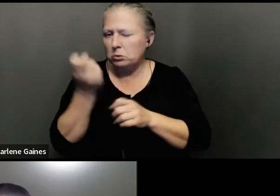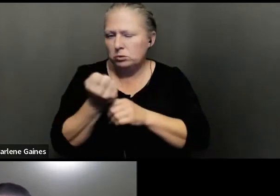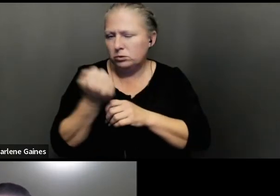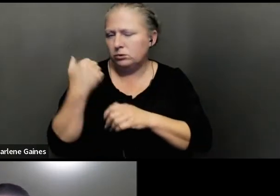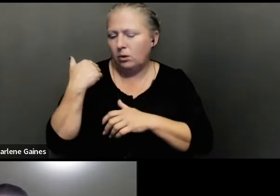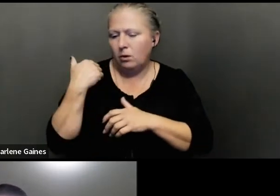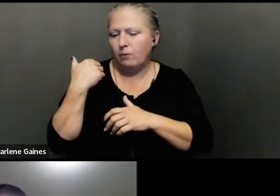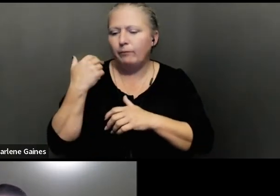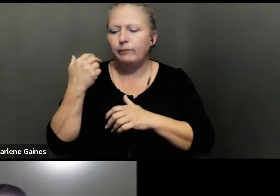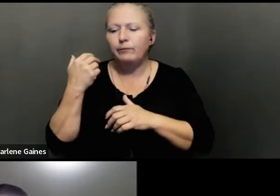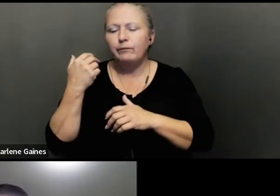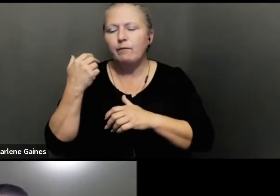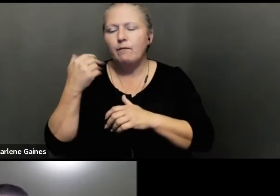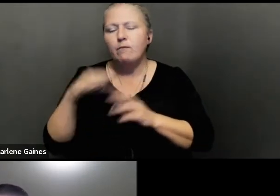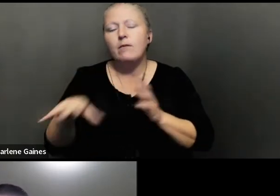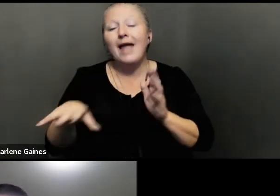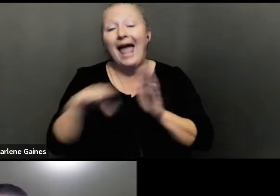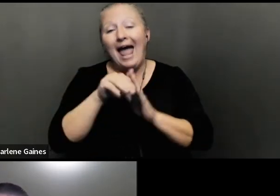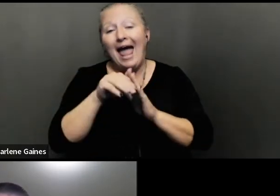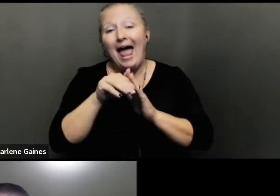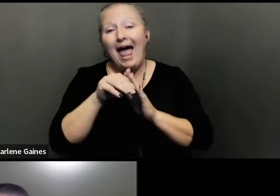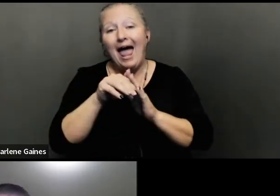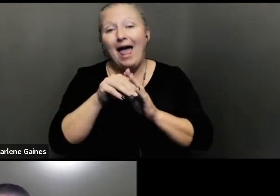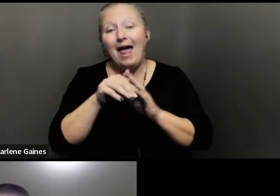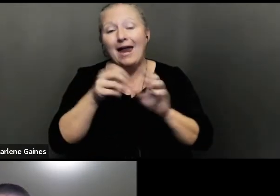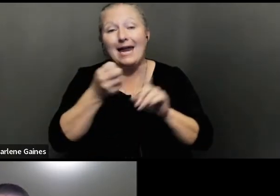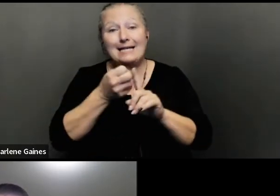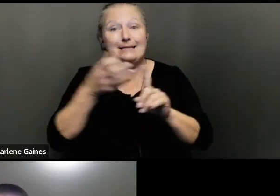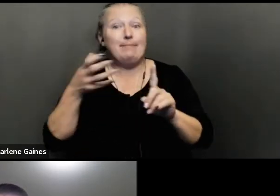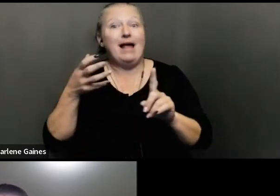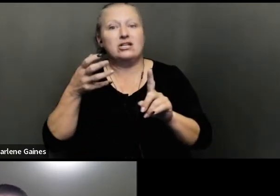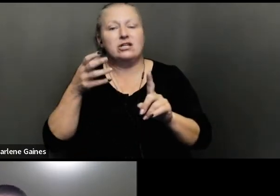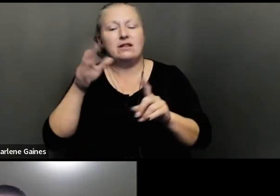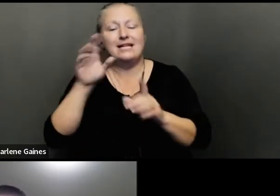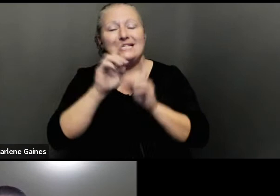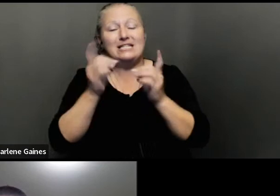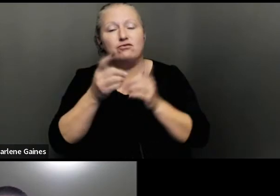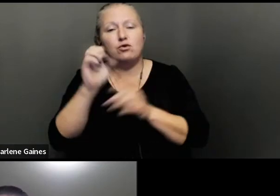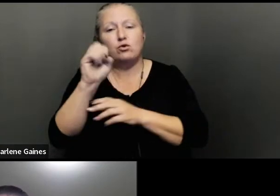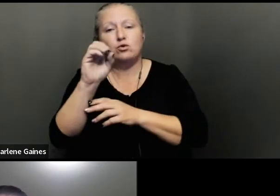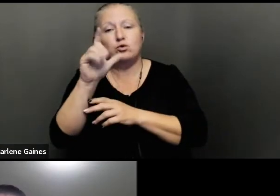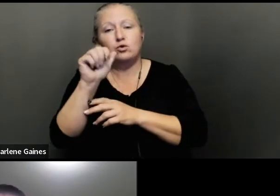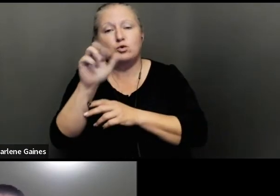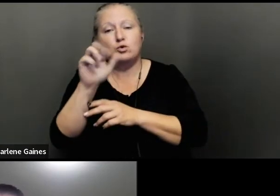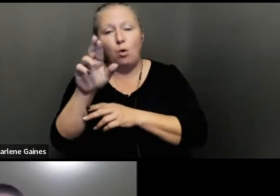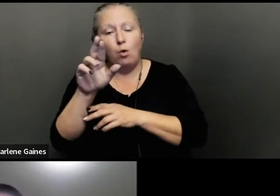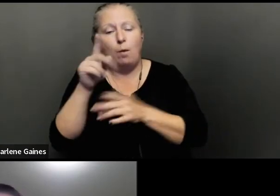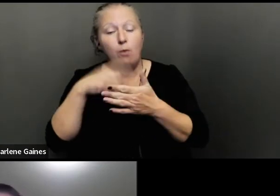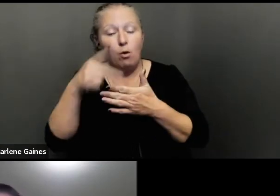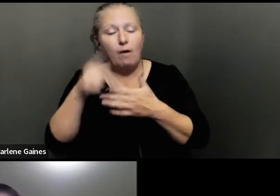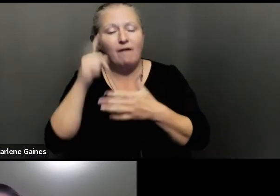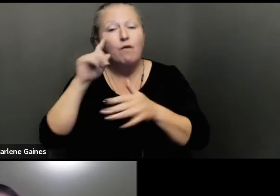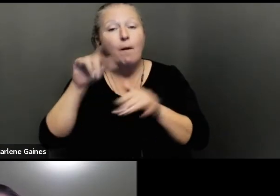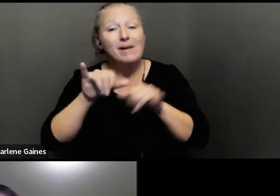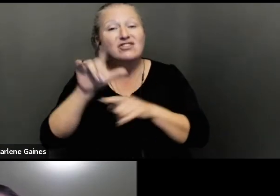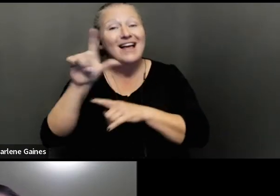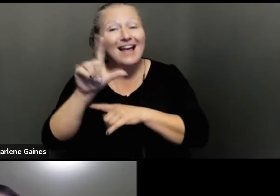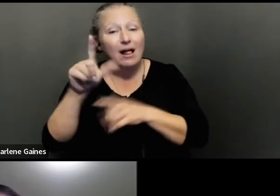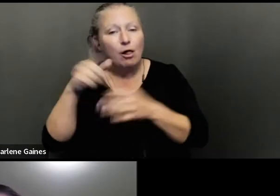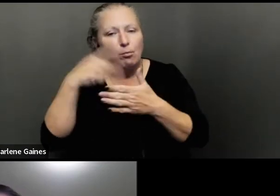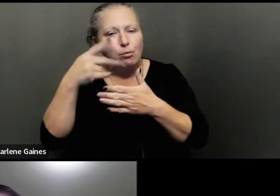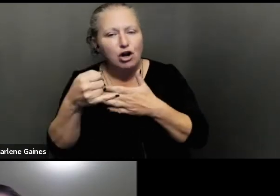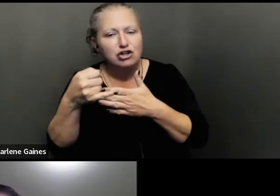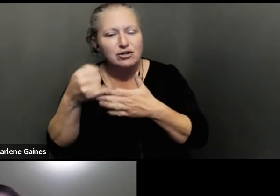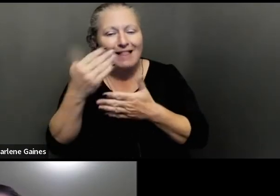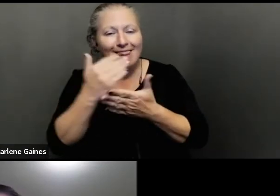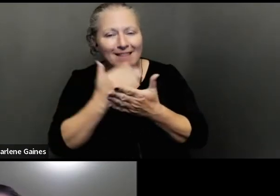ago to add an expansion of the district solar program to the Measure L project list. We're